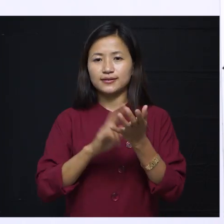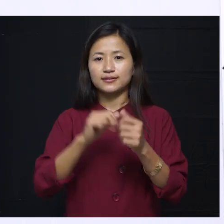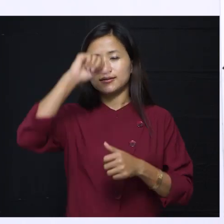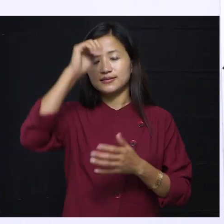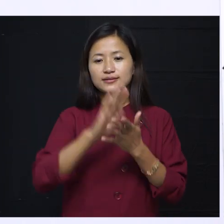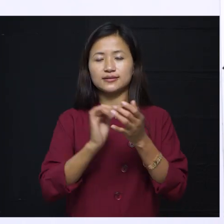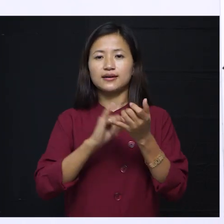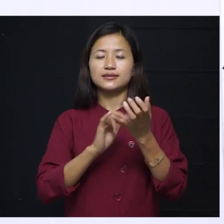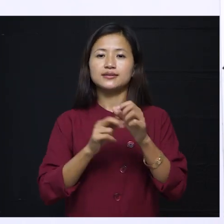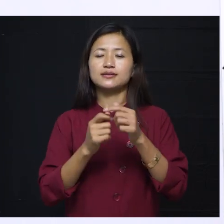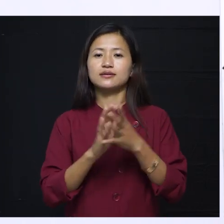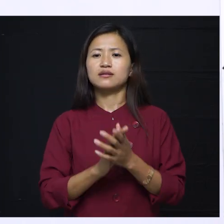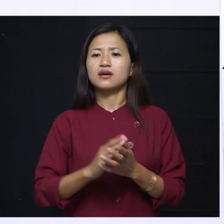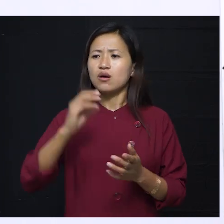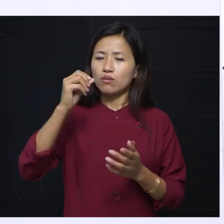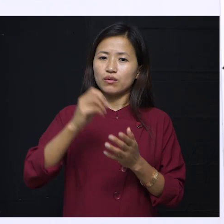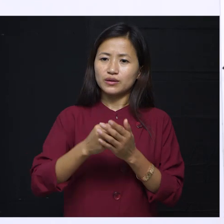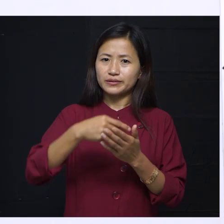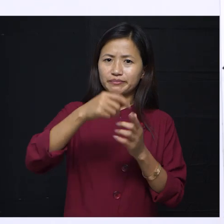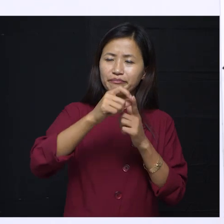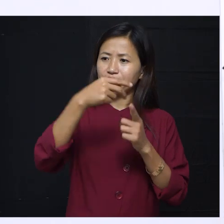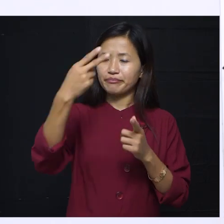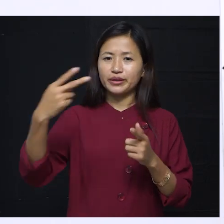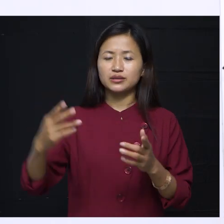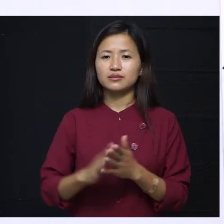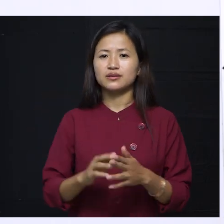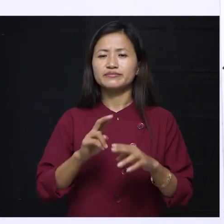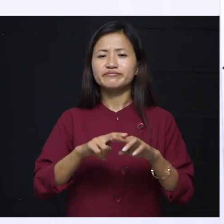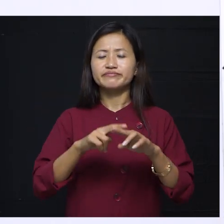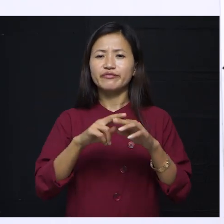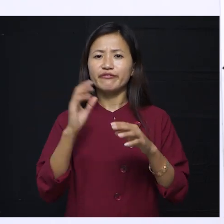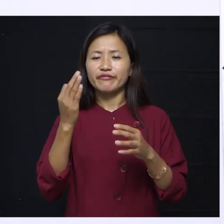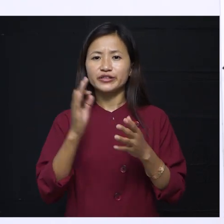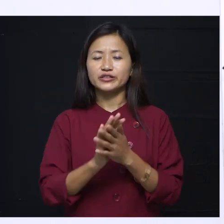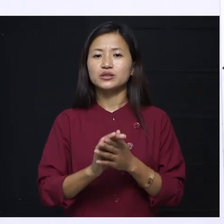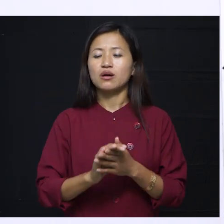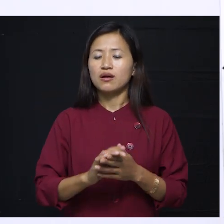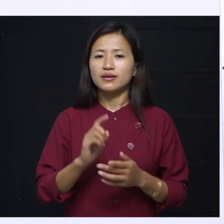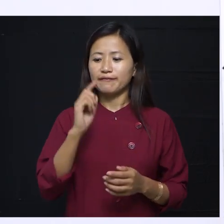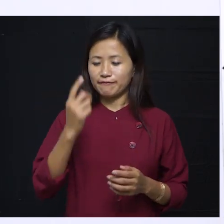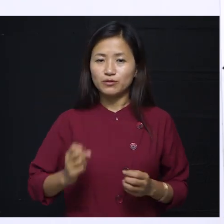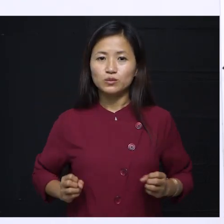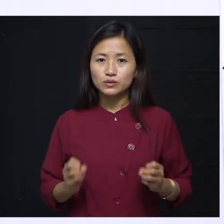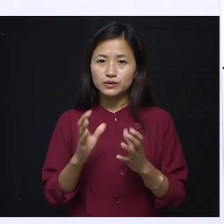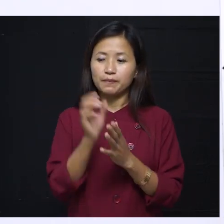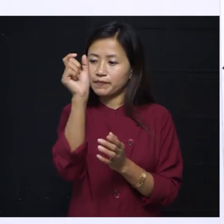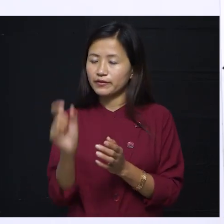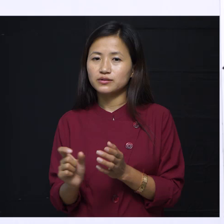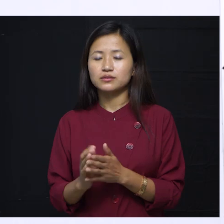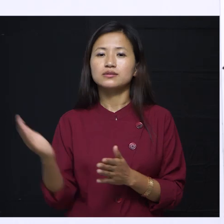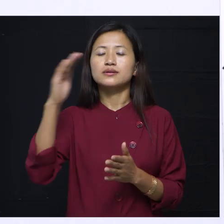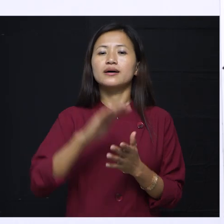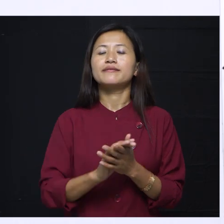you can also say oil painting. What kind of French oil painting? See, the word French comes first in that case. So that's